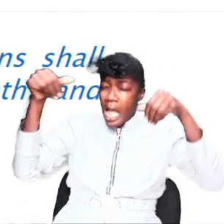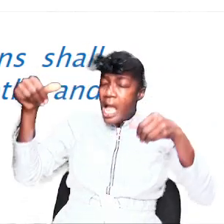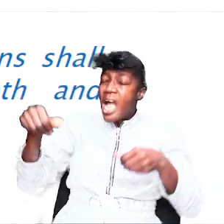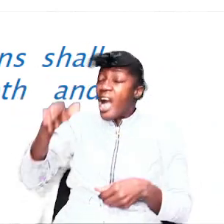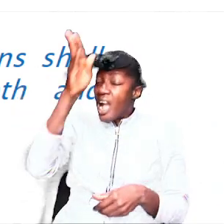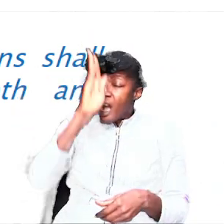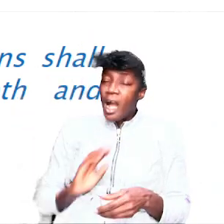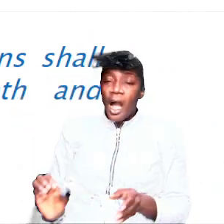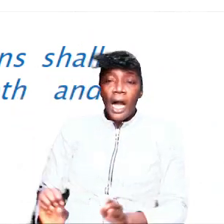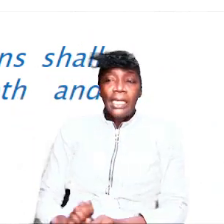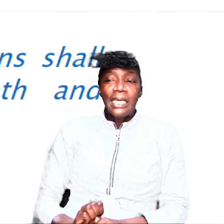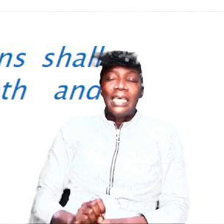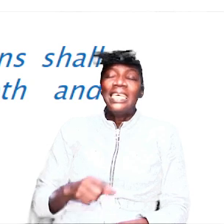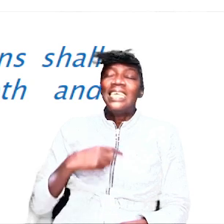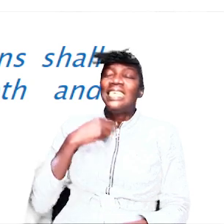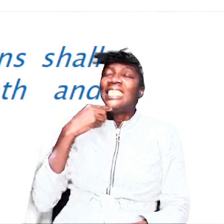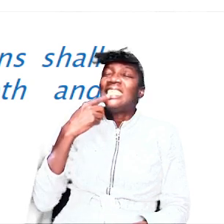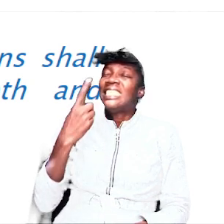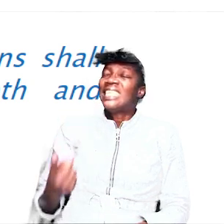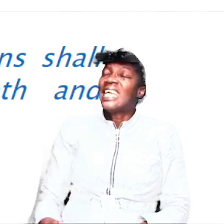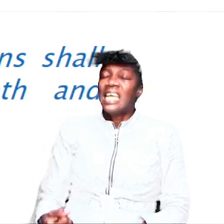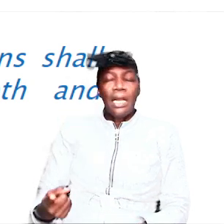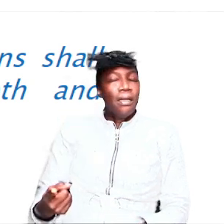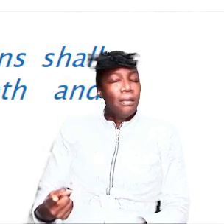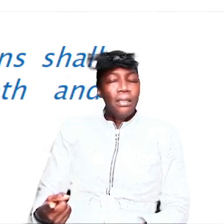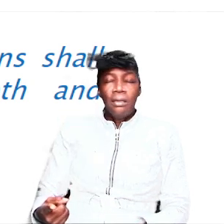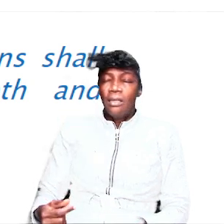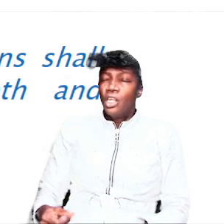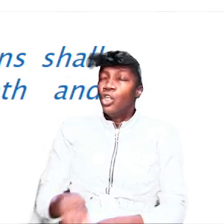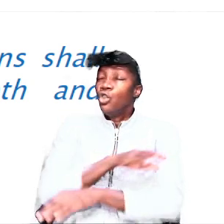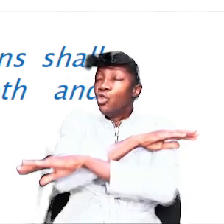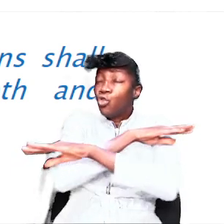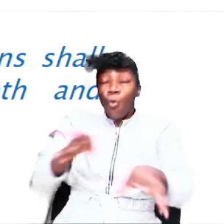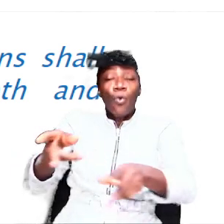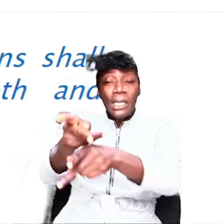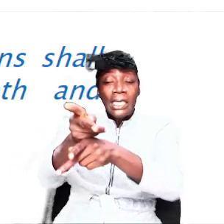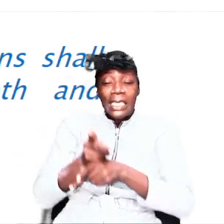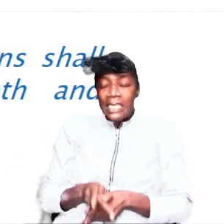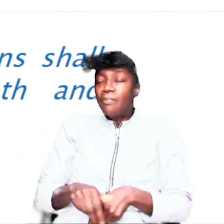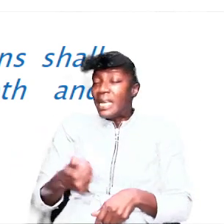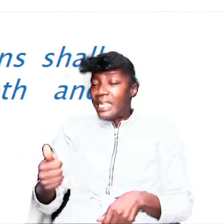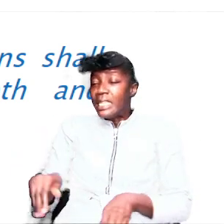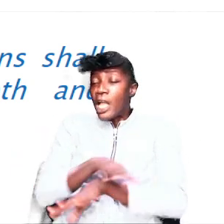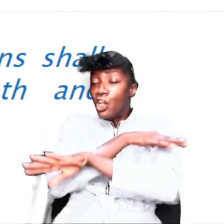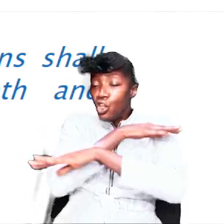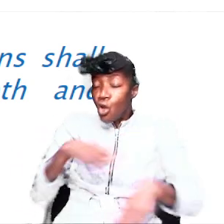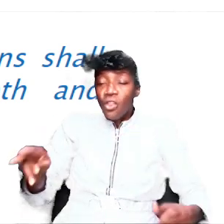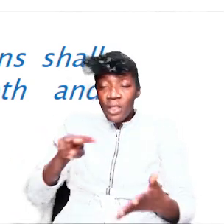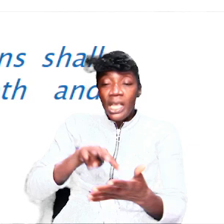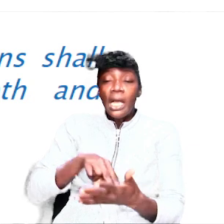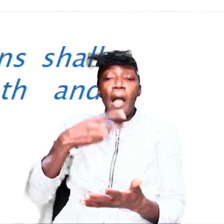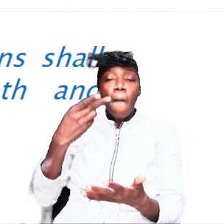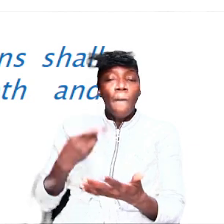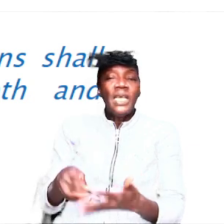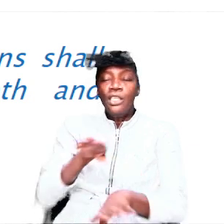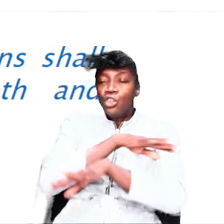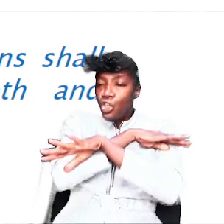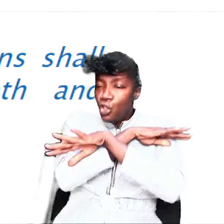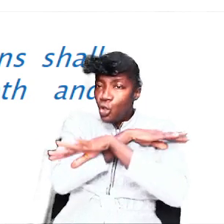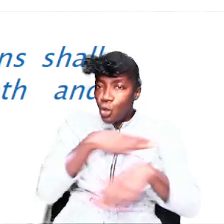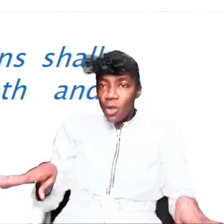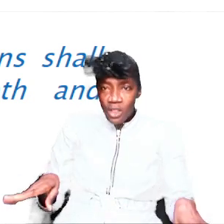clear, spear nothing. Nothing means nothing. Someone would